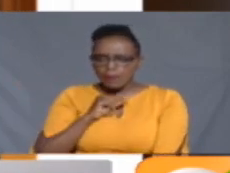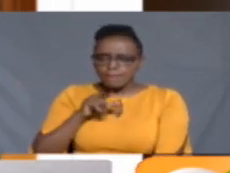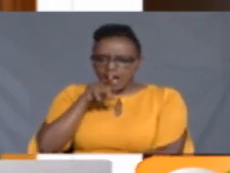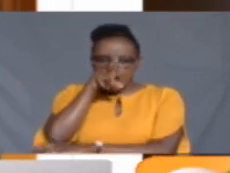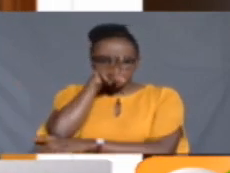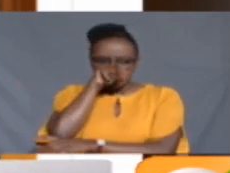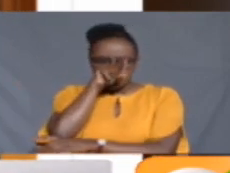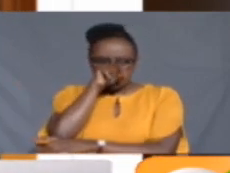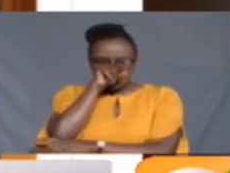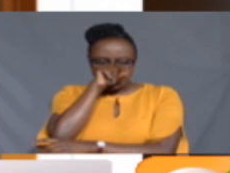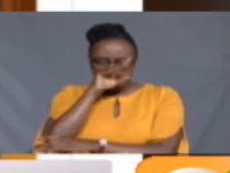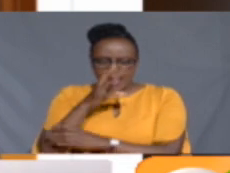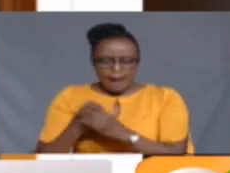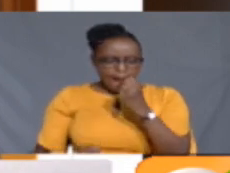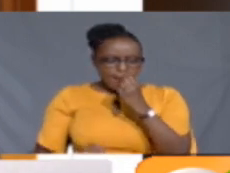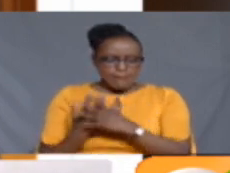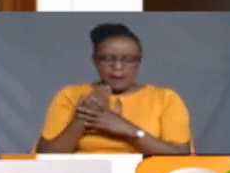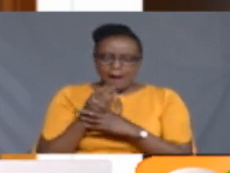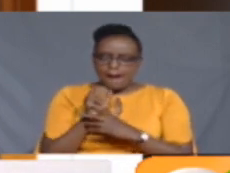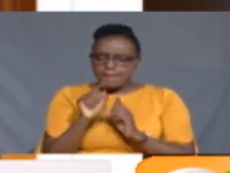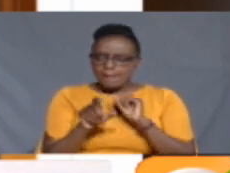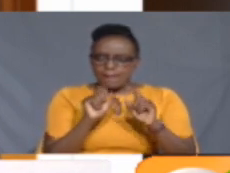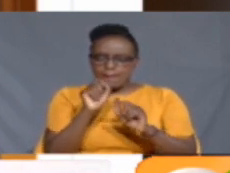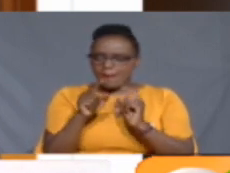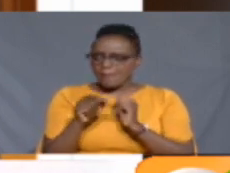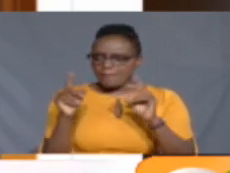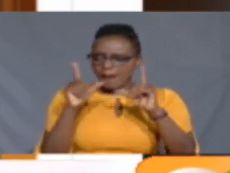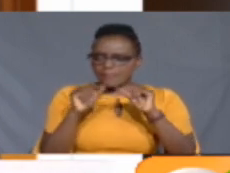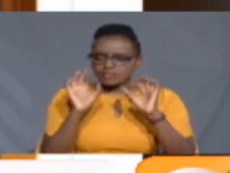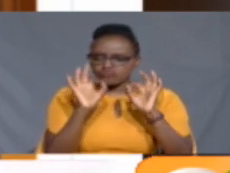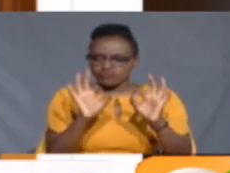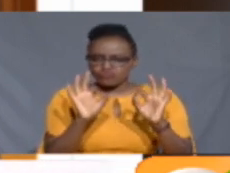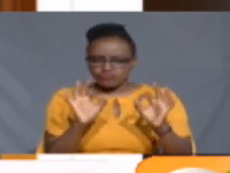was abuzz with messages of good wishes to the